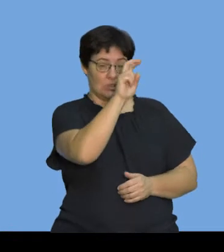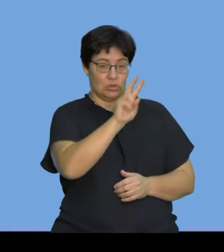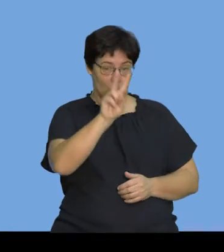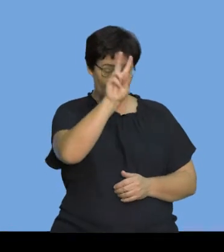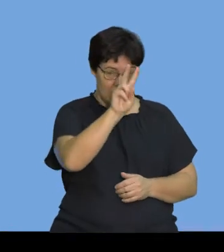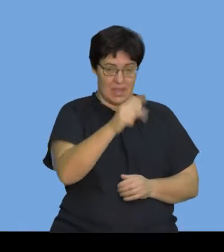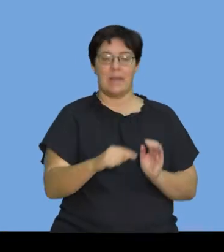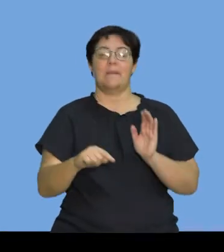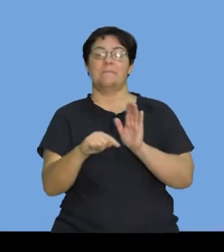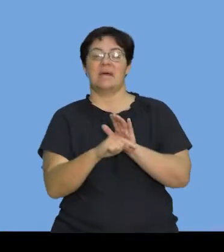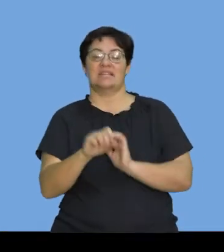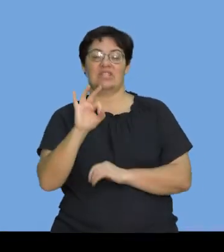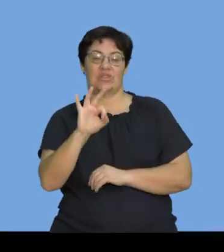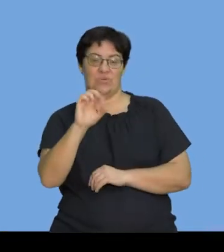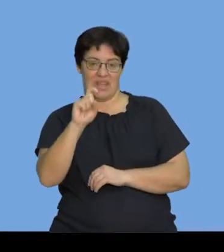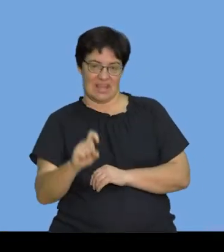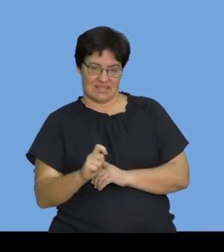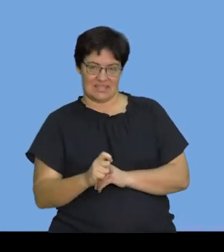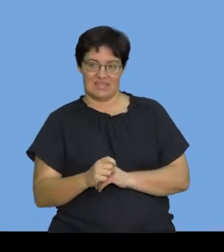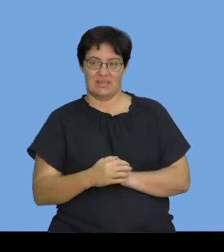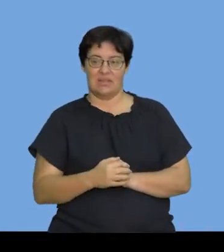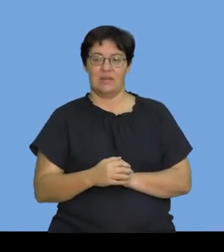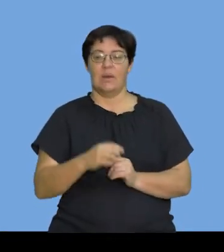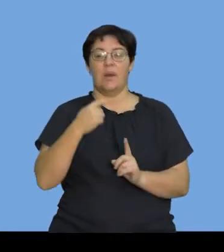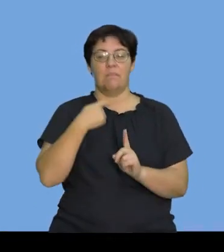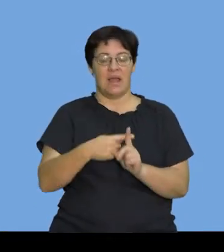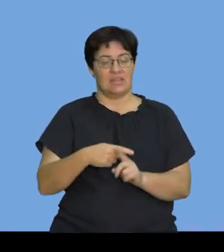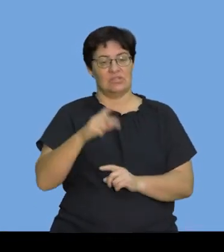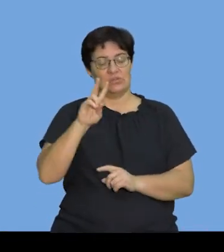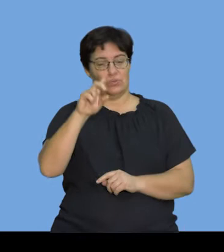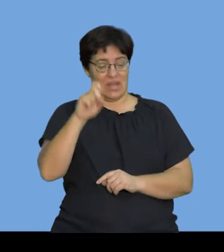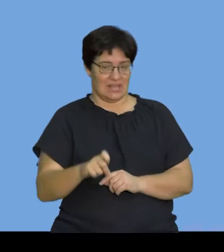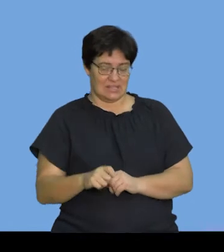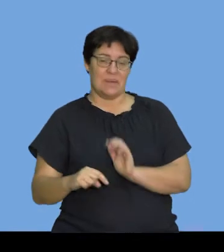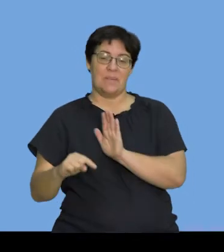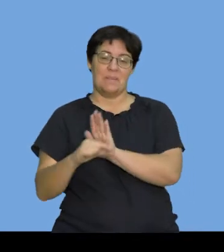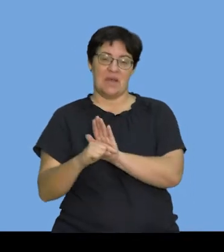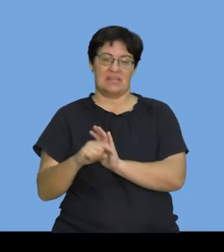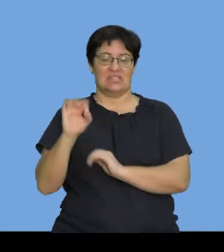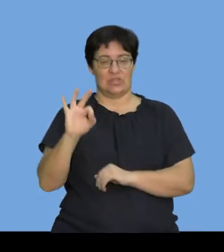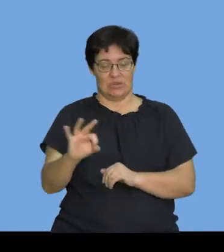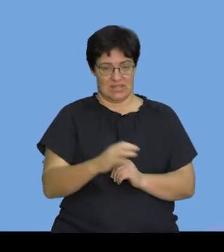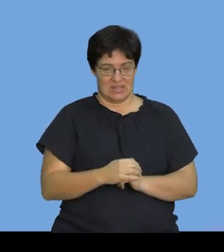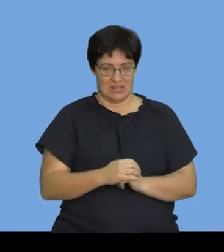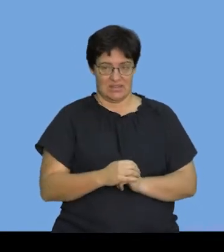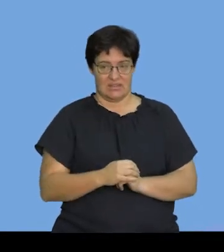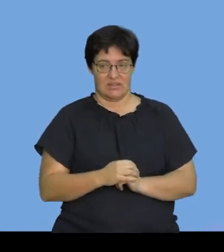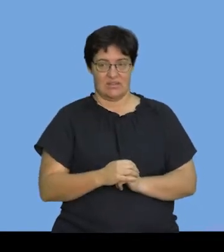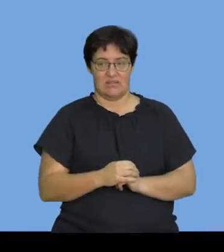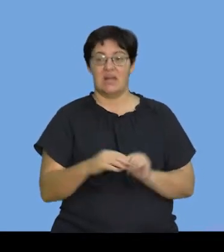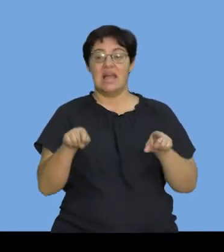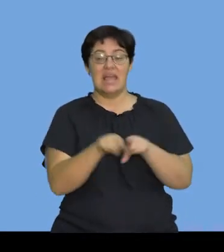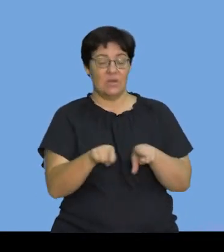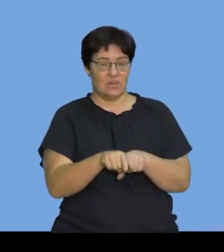minus 3x plus 2x minus 3, right? And then equal to